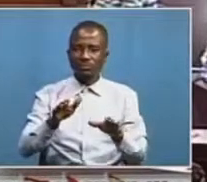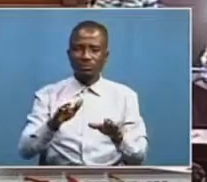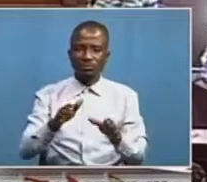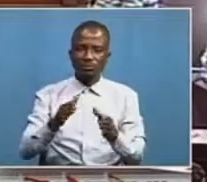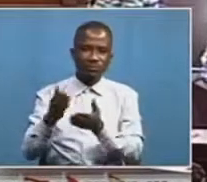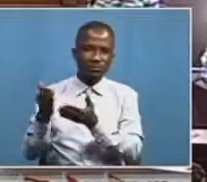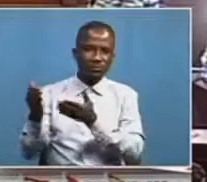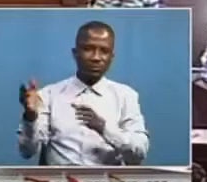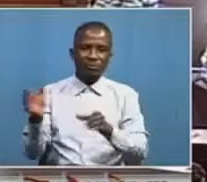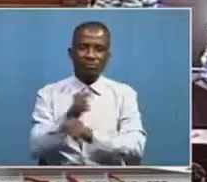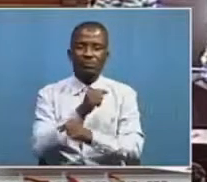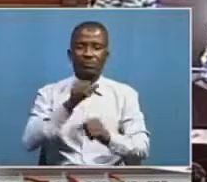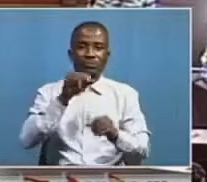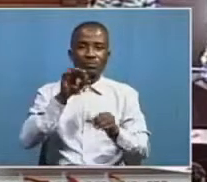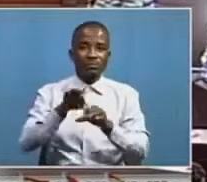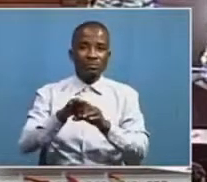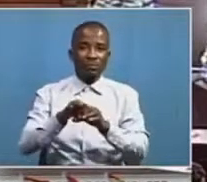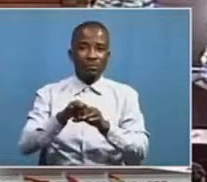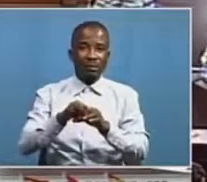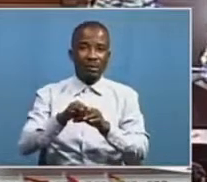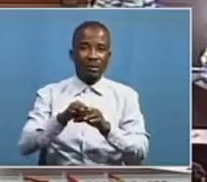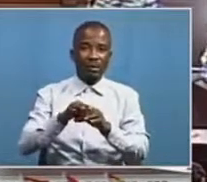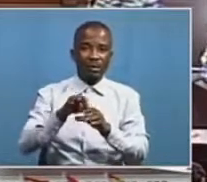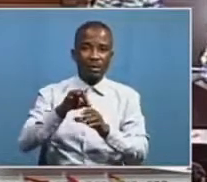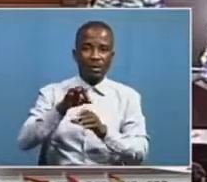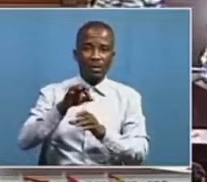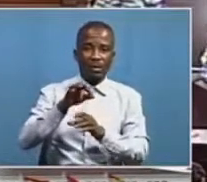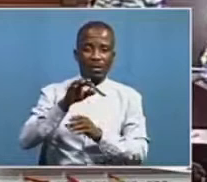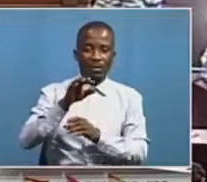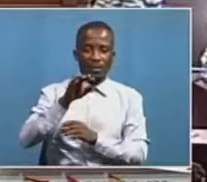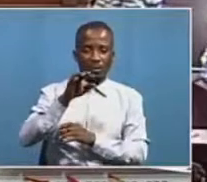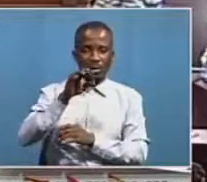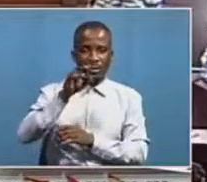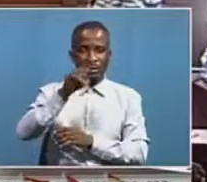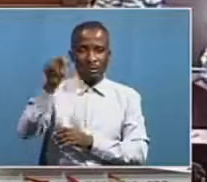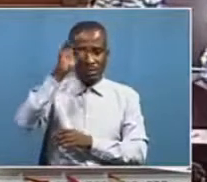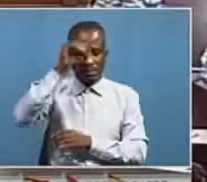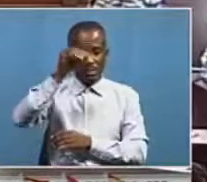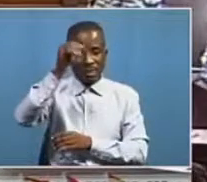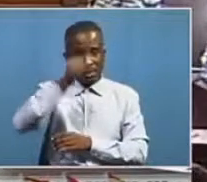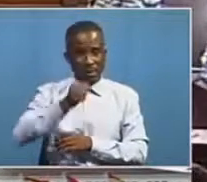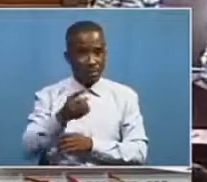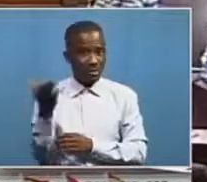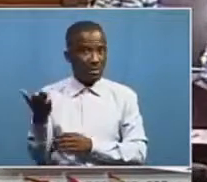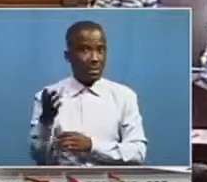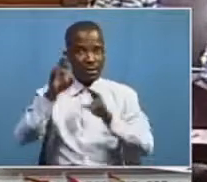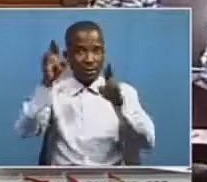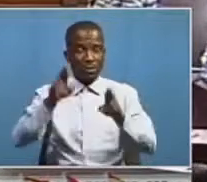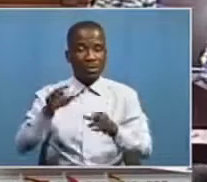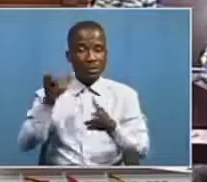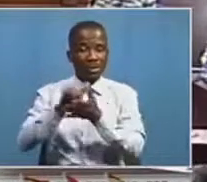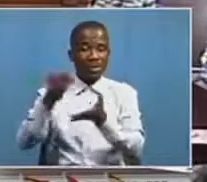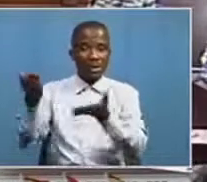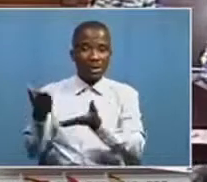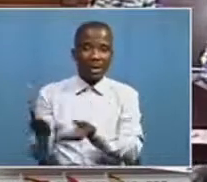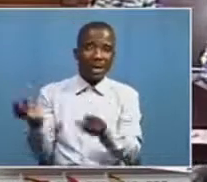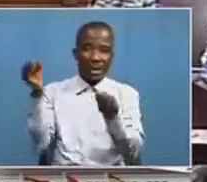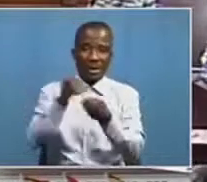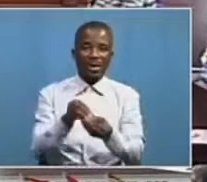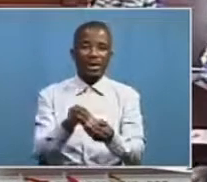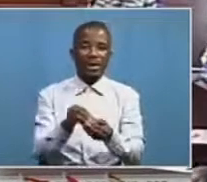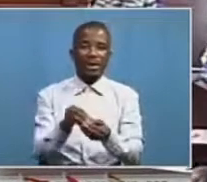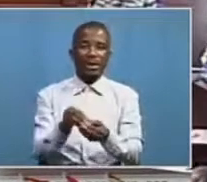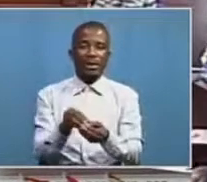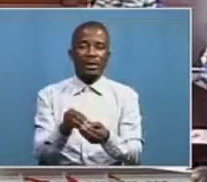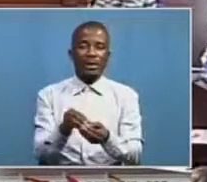in Techim-Mansard constituency, is inaccurate and misleading, since the results from that constituency were known even